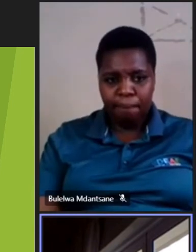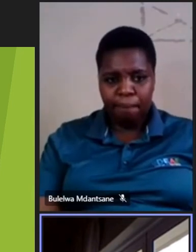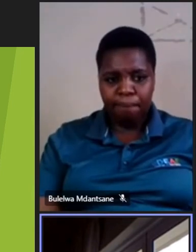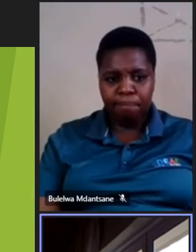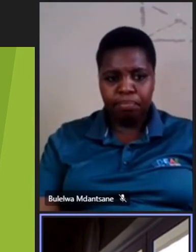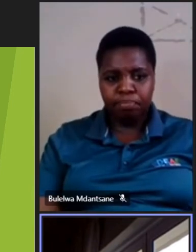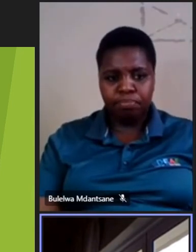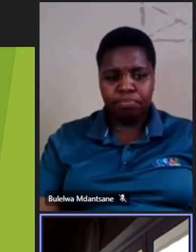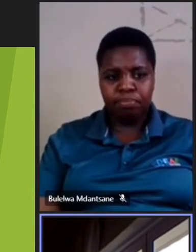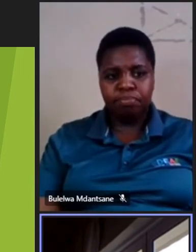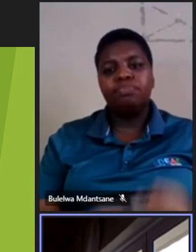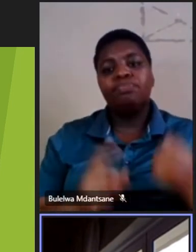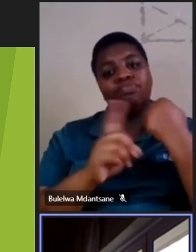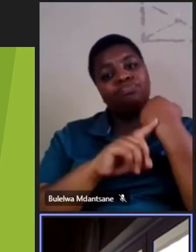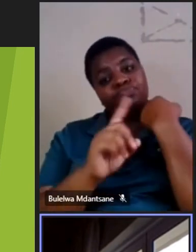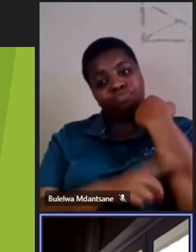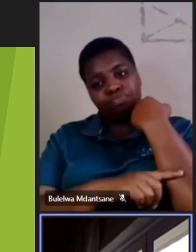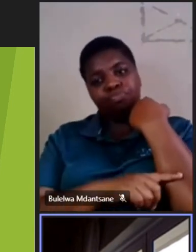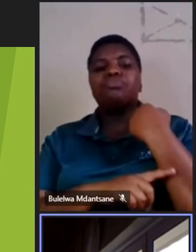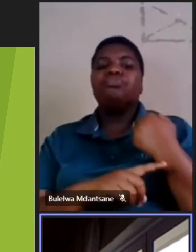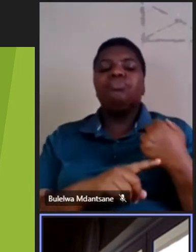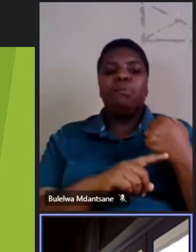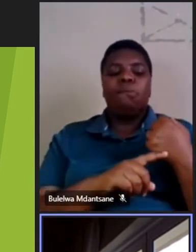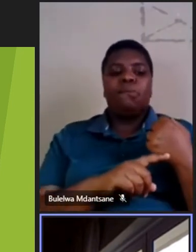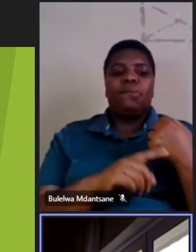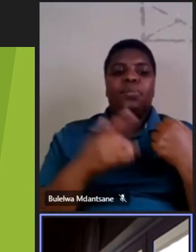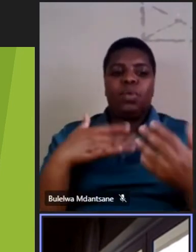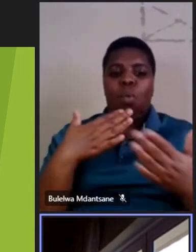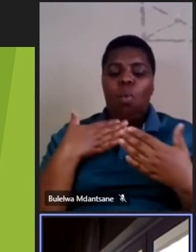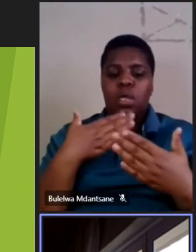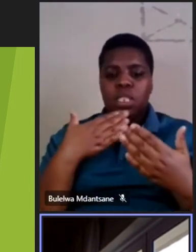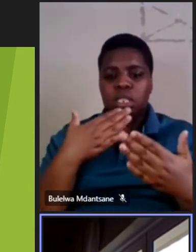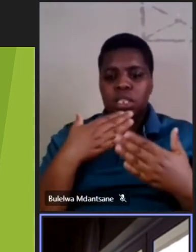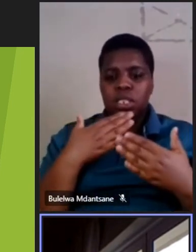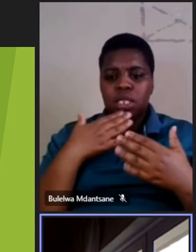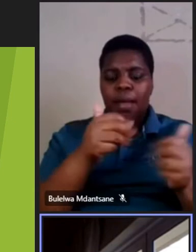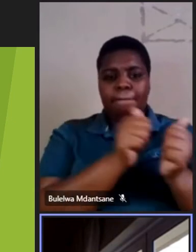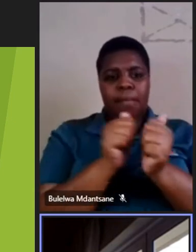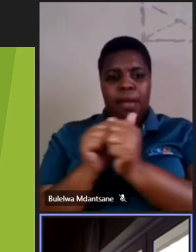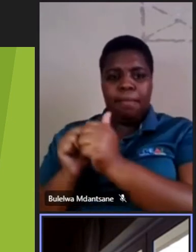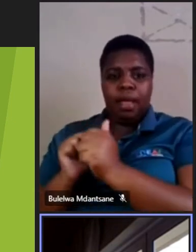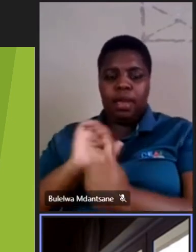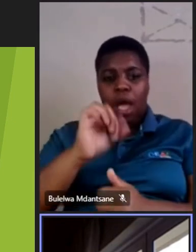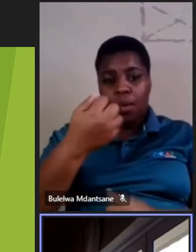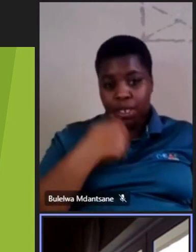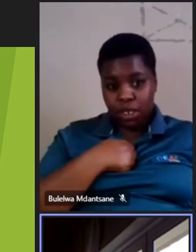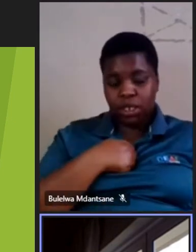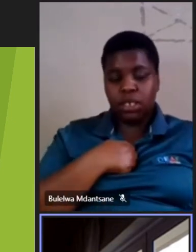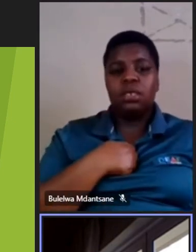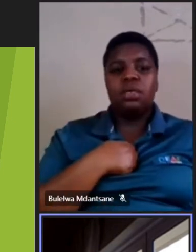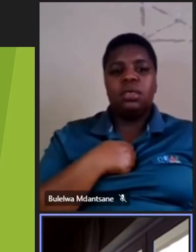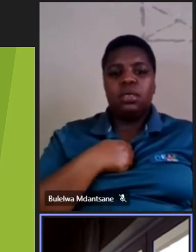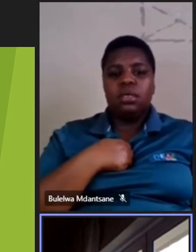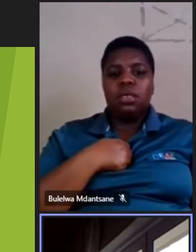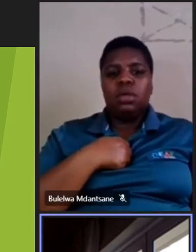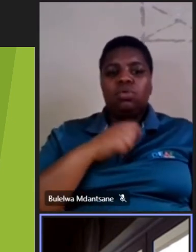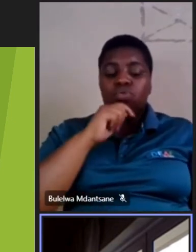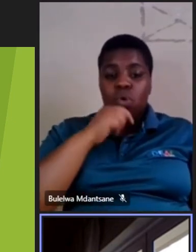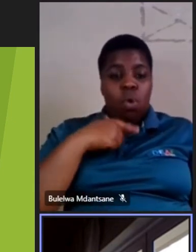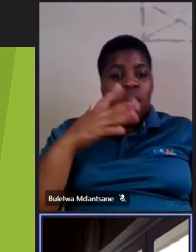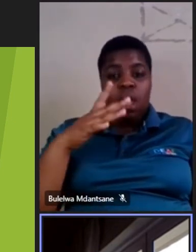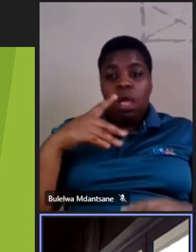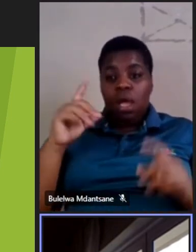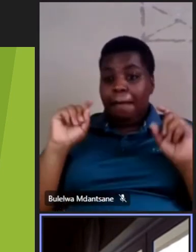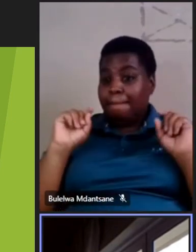So lastly, I just want to thank our partners, because it would not have been possible